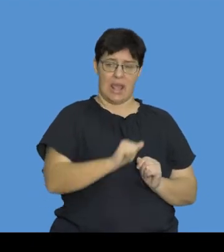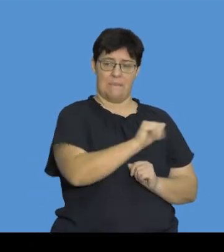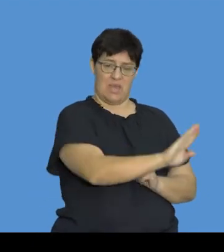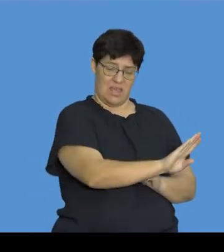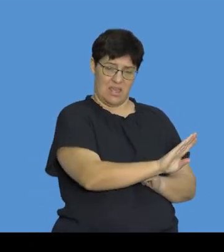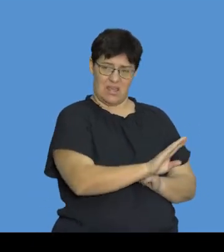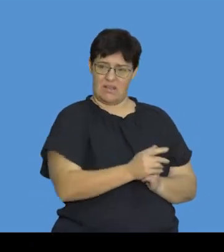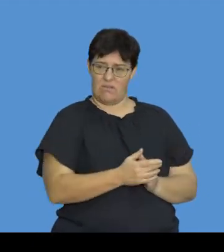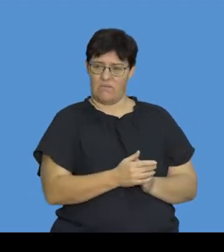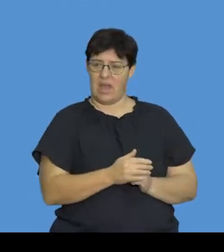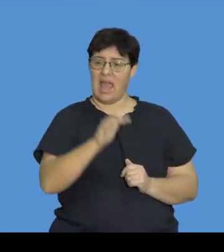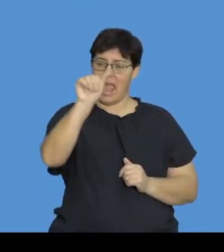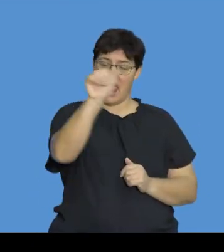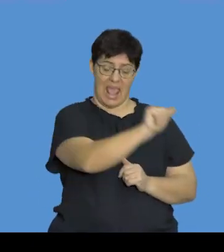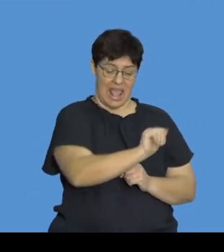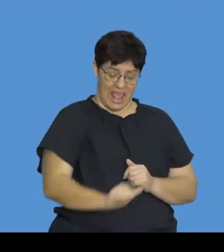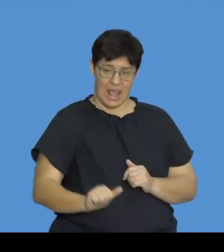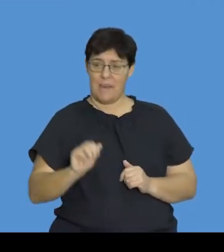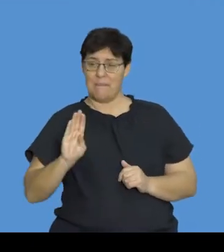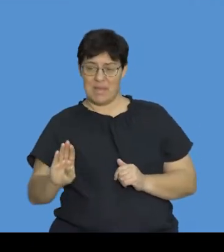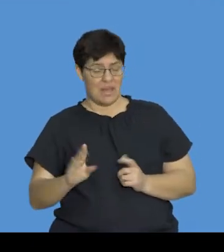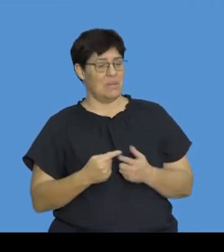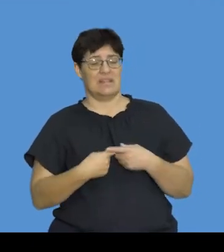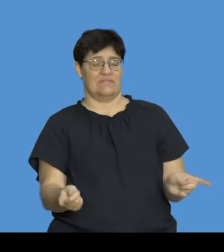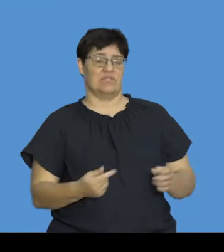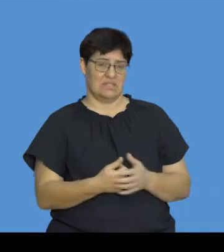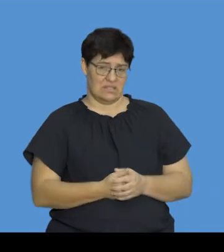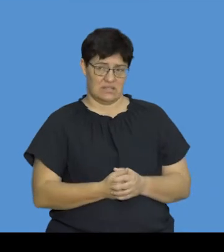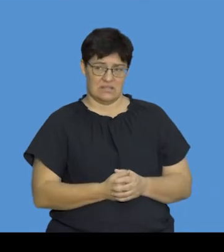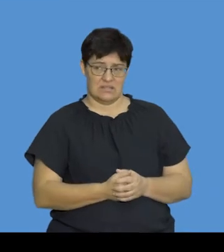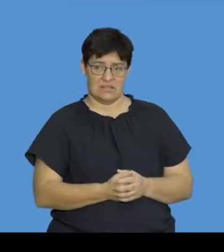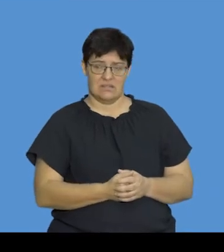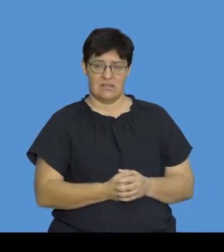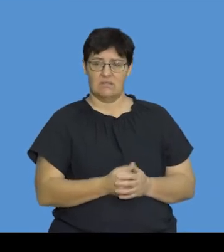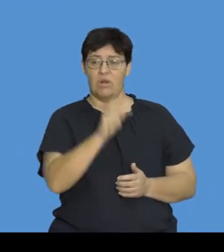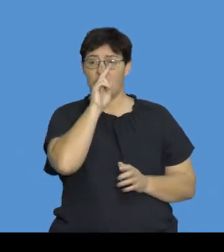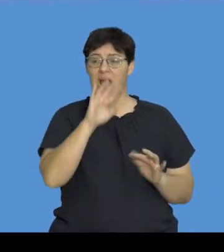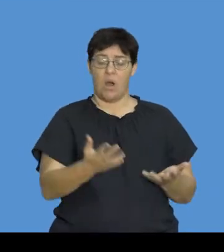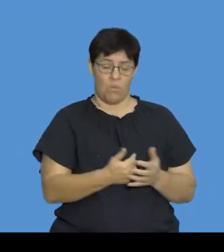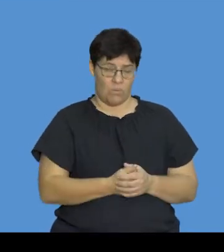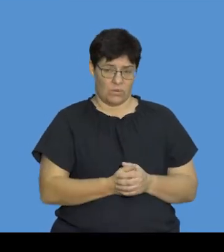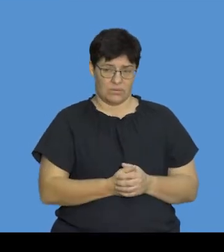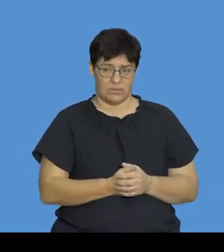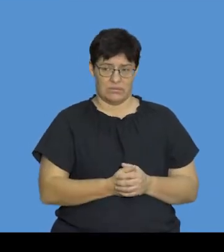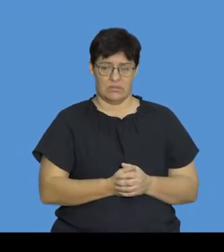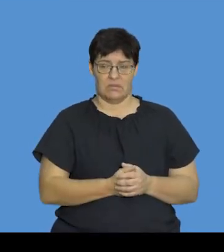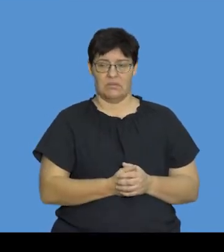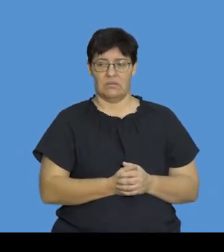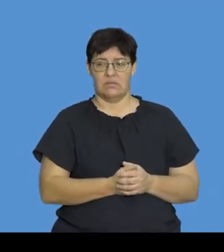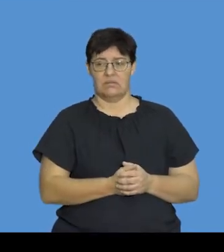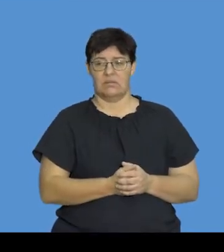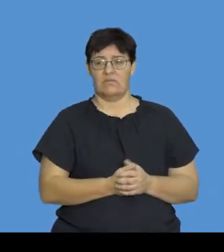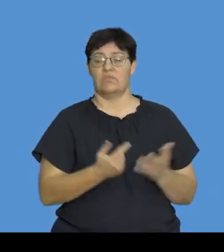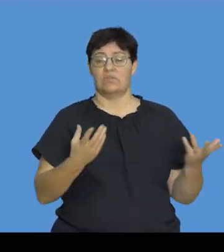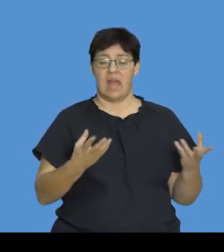then find the area and what will that give me? So the shape will look something like this, right? So on the